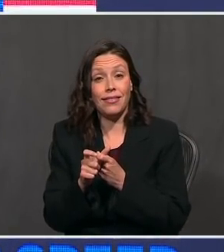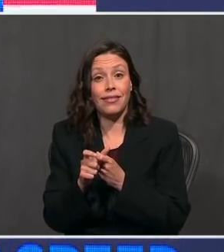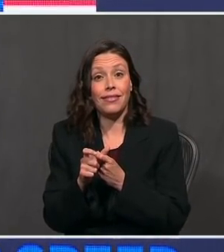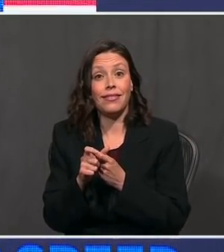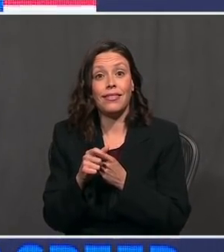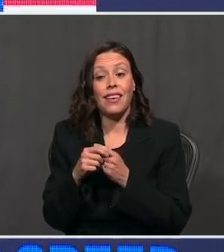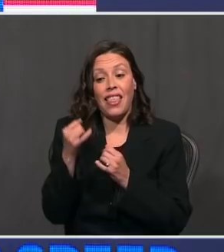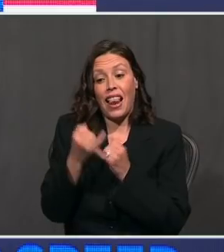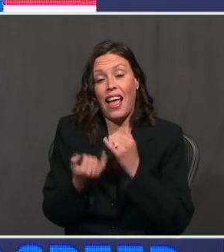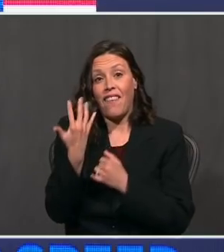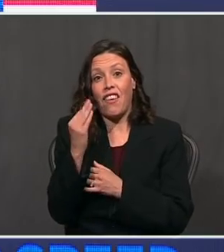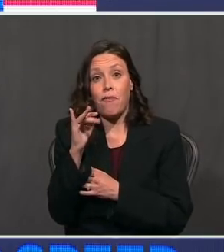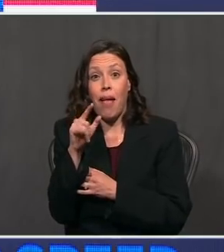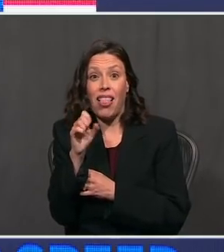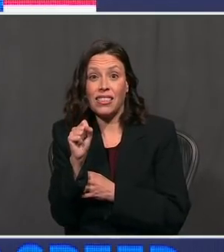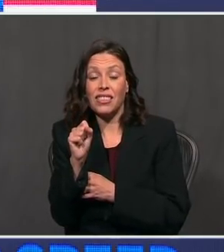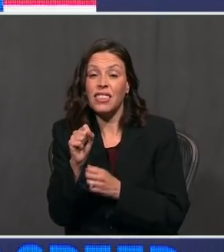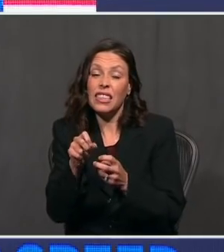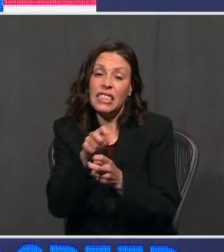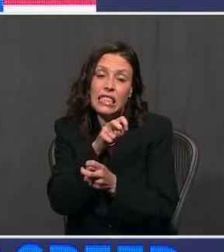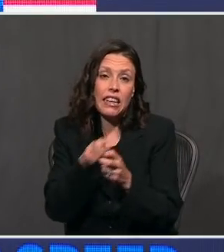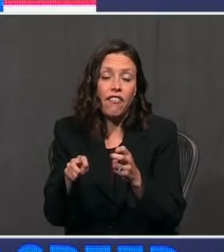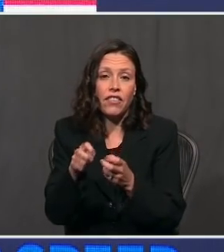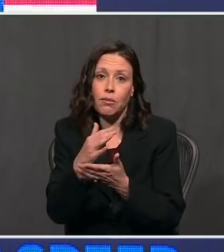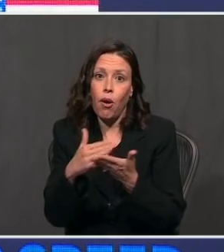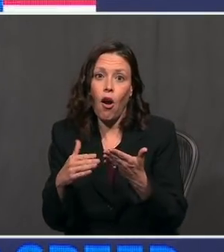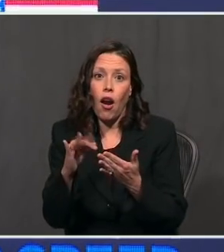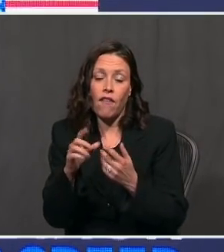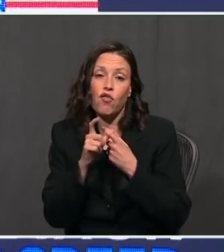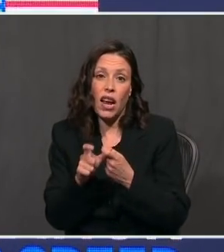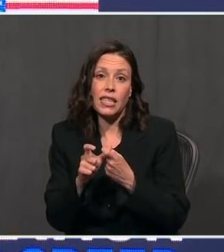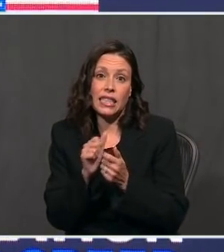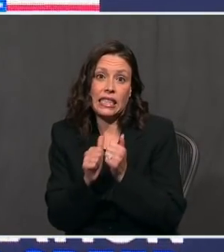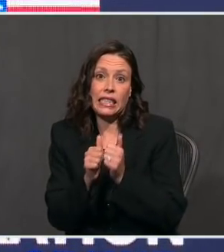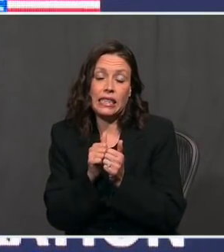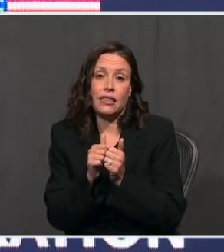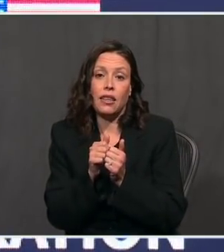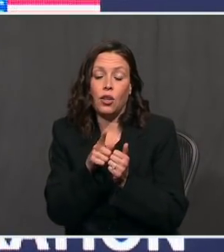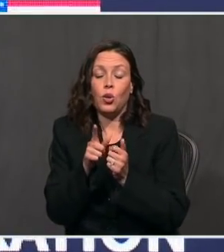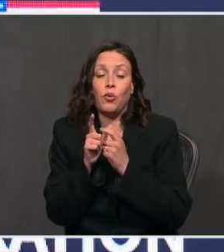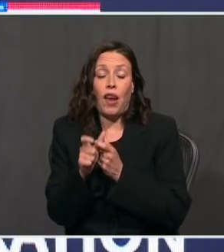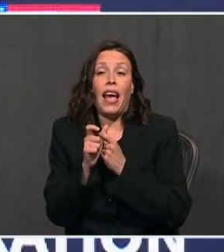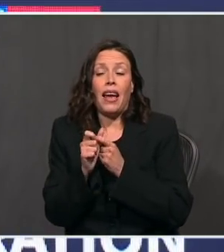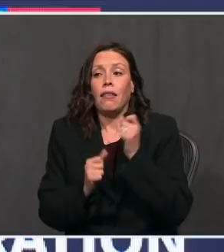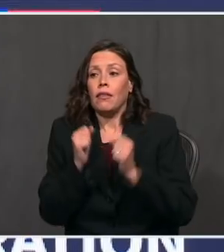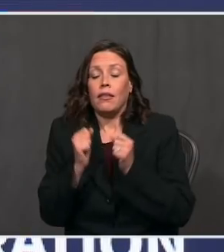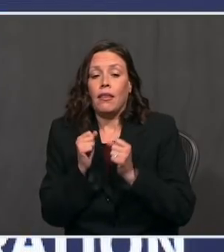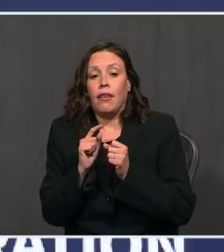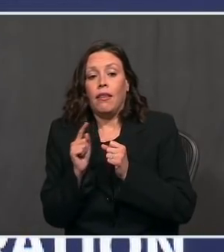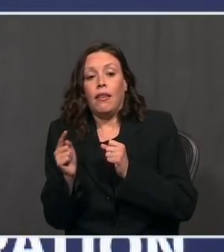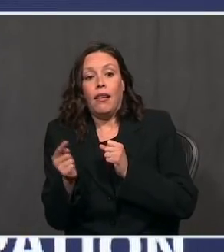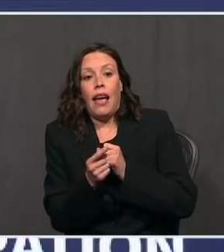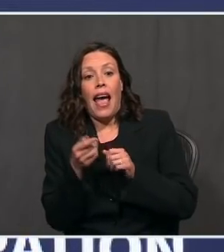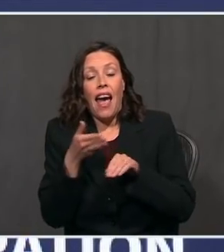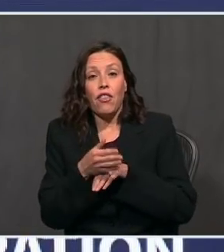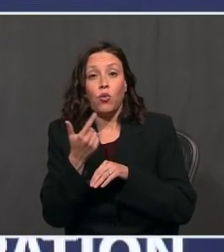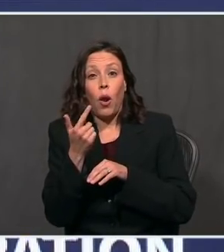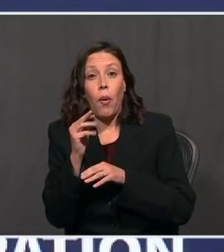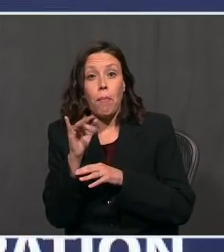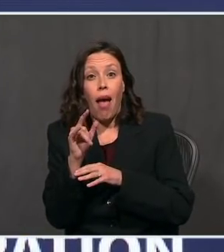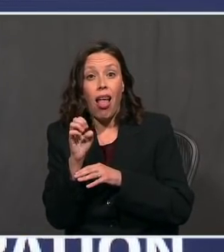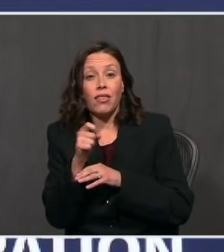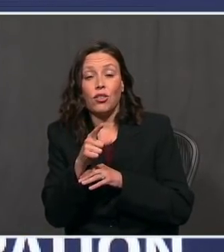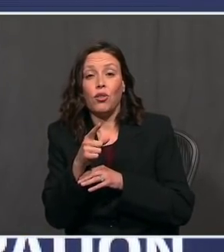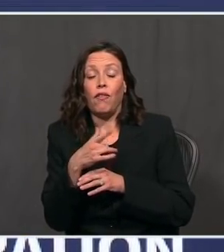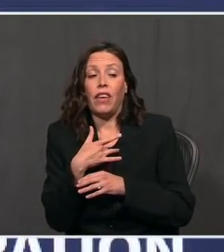the last 5 miles of a marathon are the toughest. You come around that corner and after that 21st mile and you're